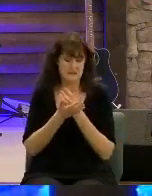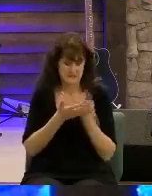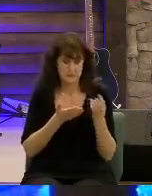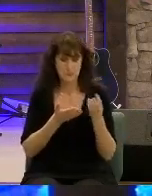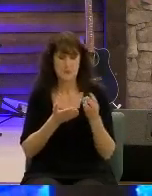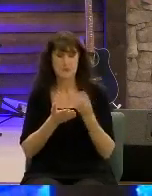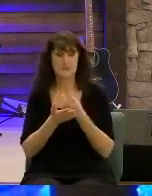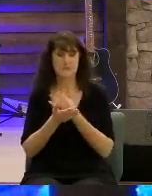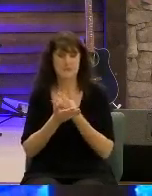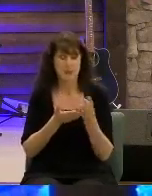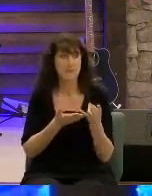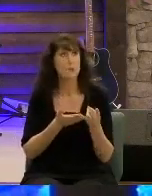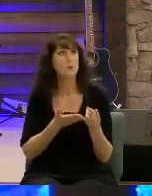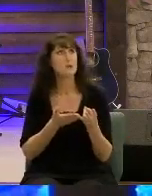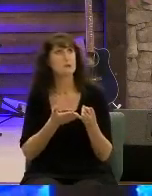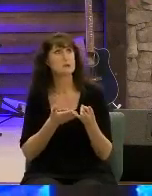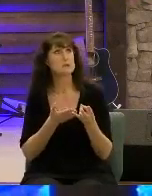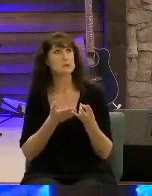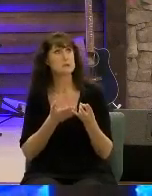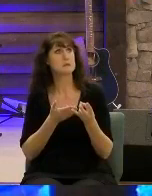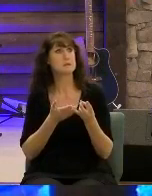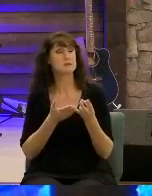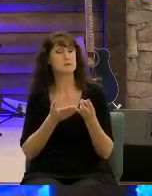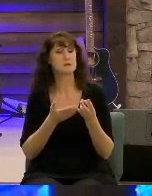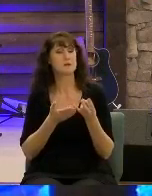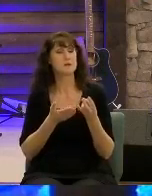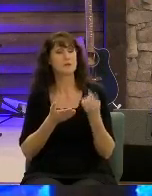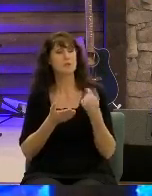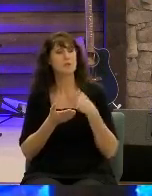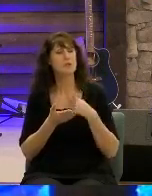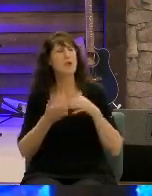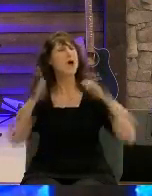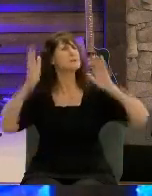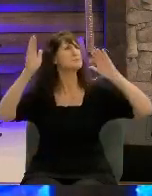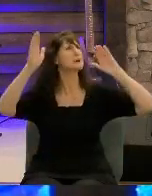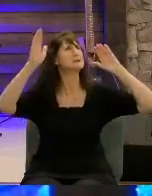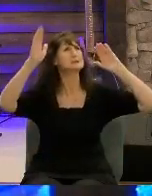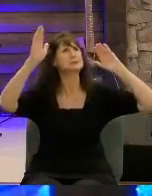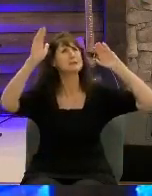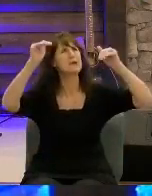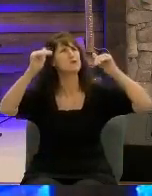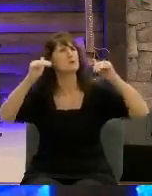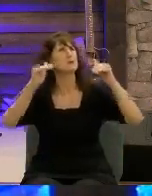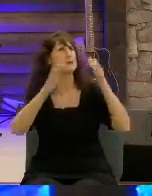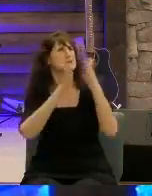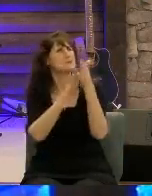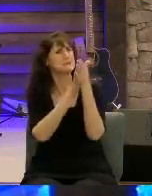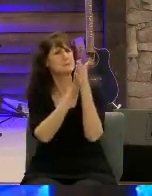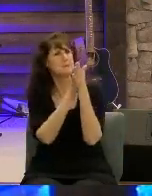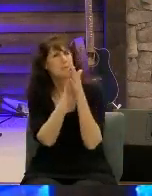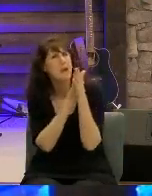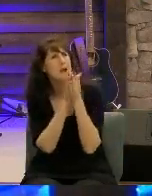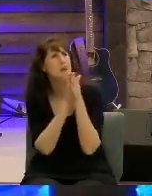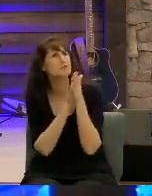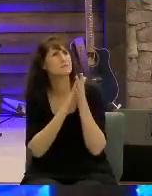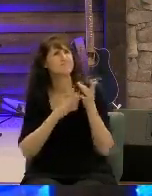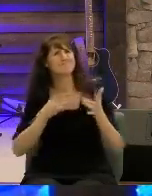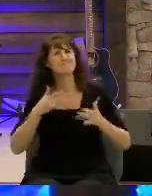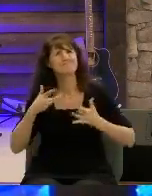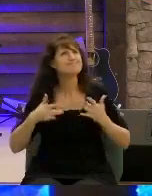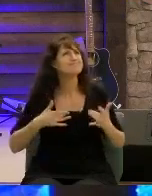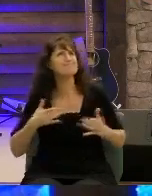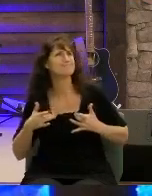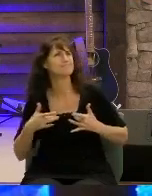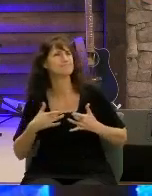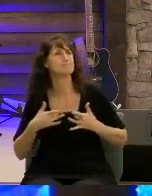Yes. And Lord God, we look with expectation and anticipation, Lord God, with excitement